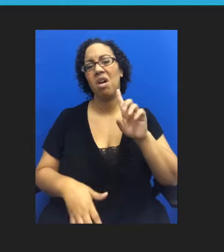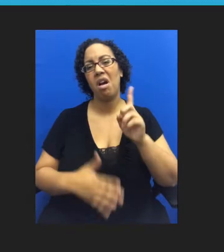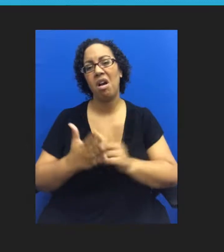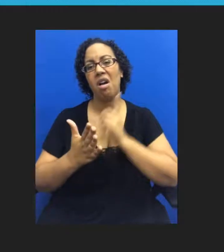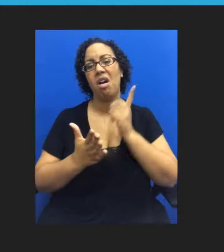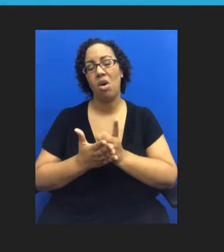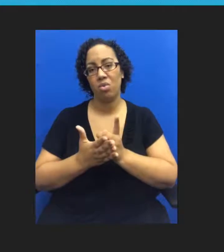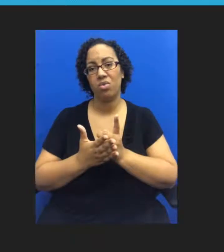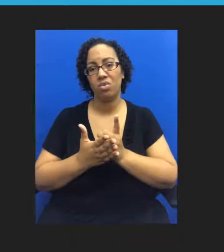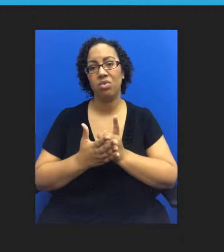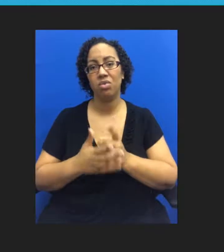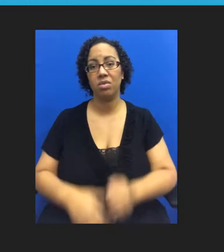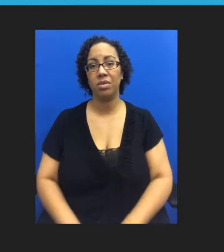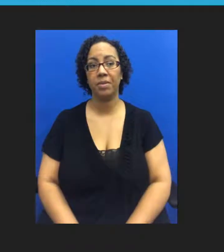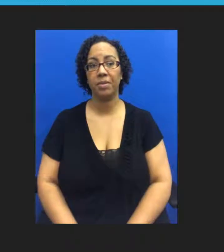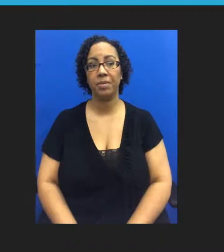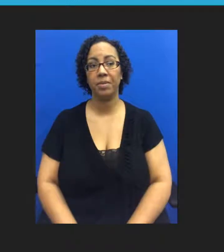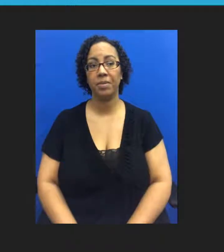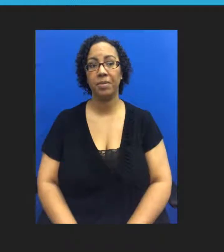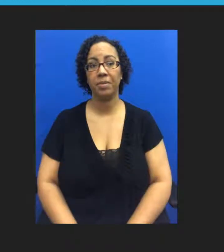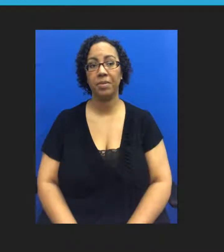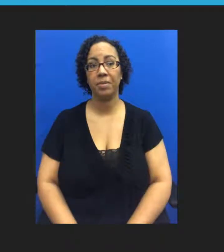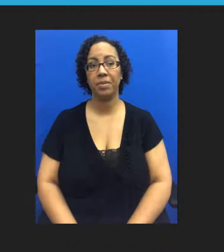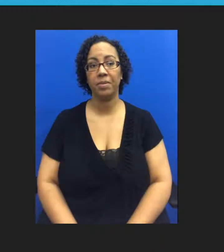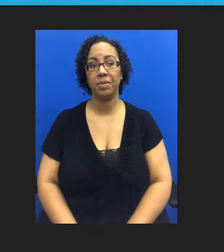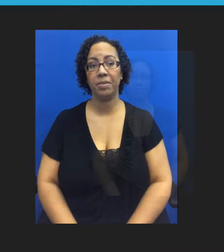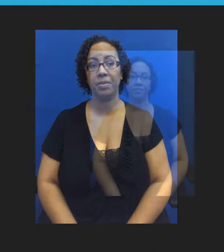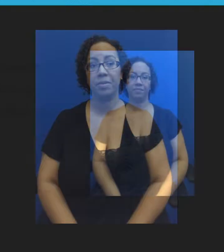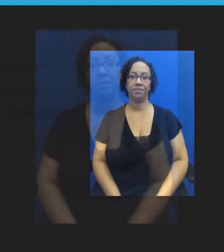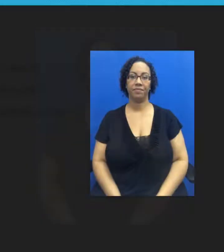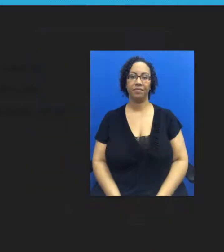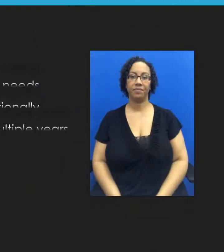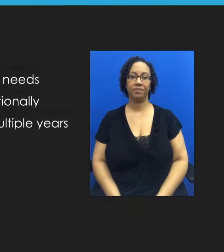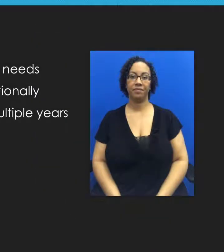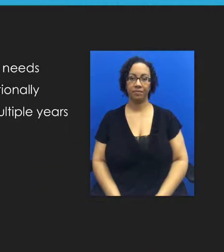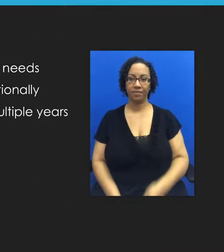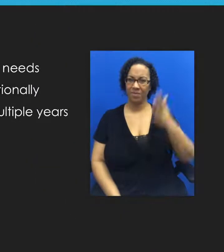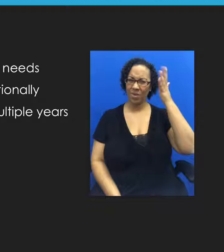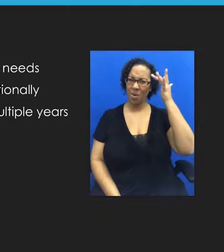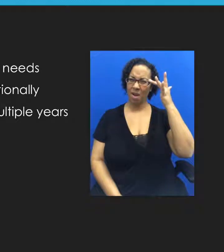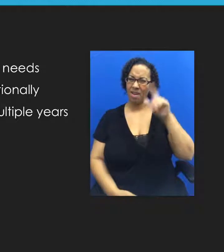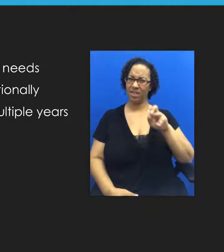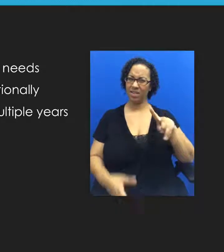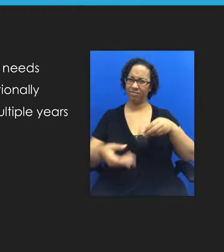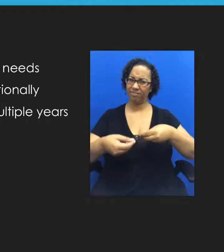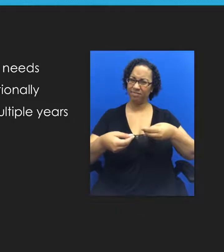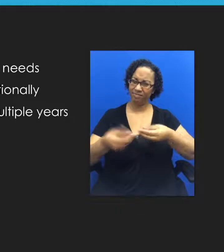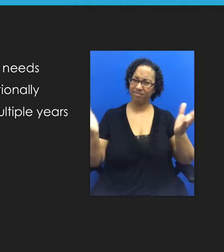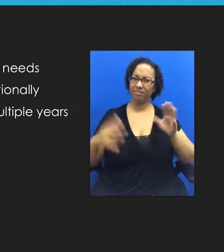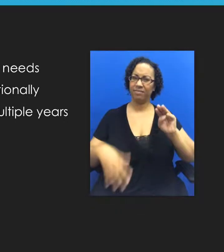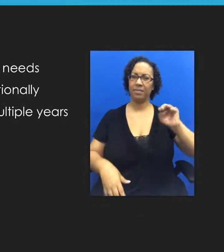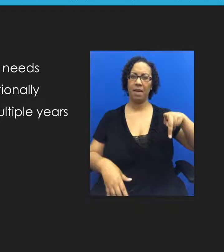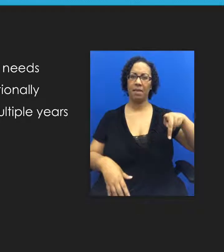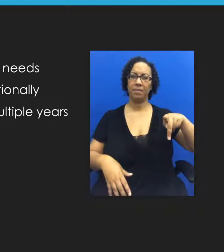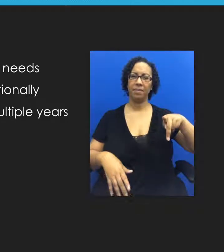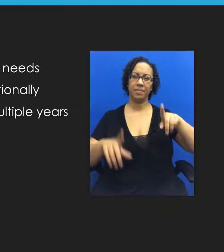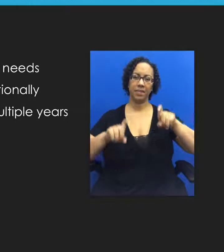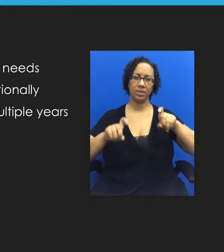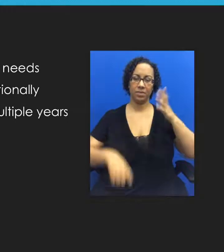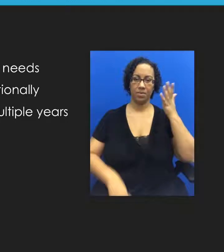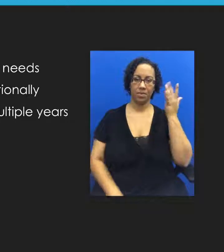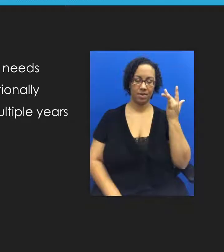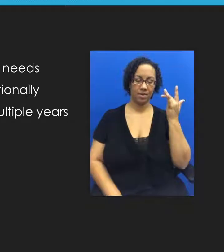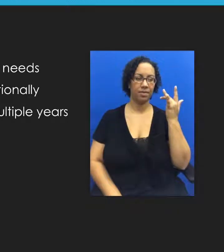The average test taker requires anywhere from 45 minutes to an hour to complete the assessment. So why